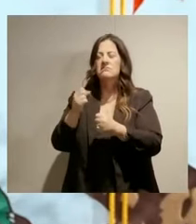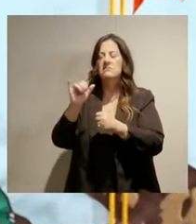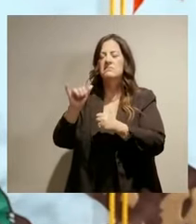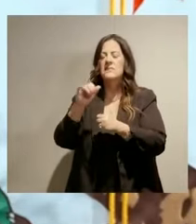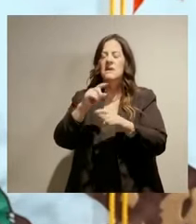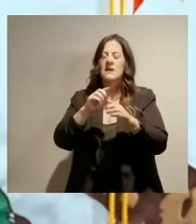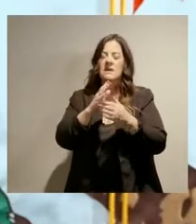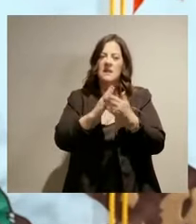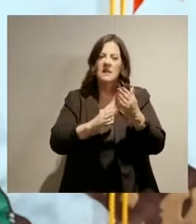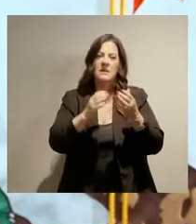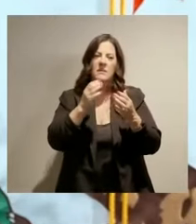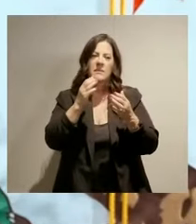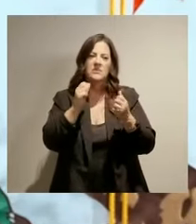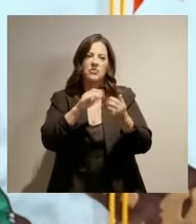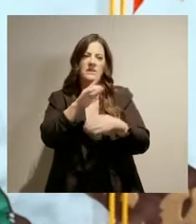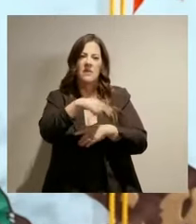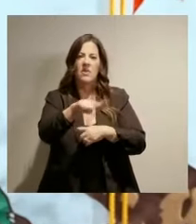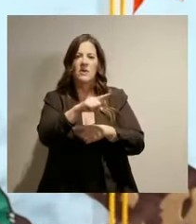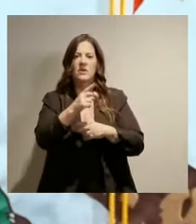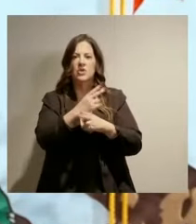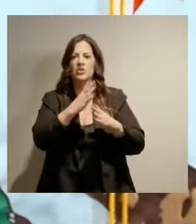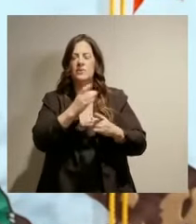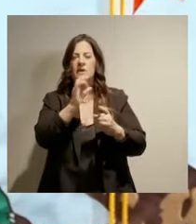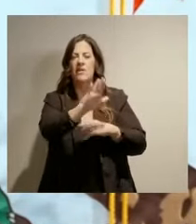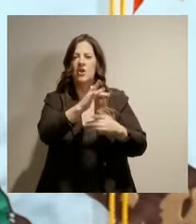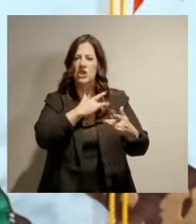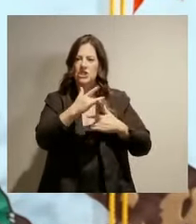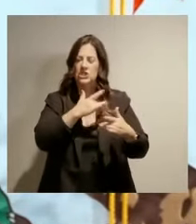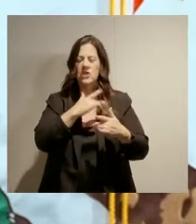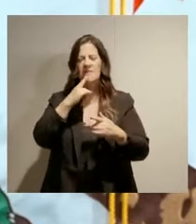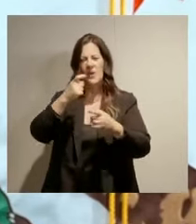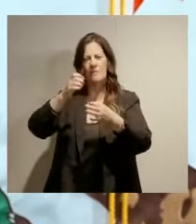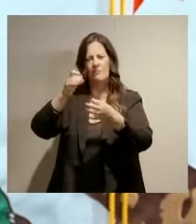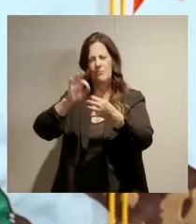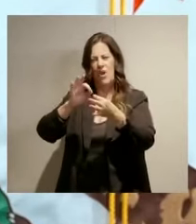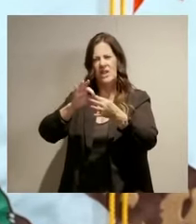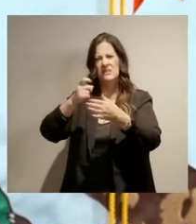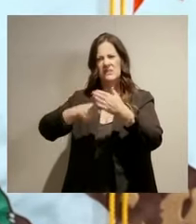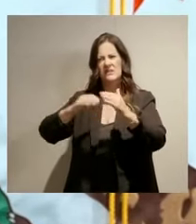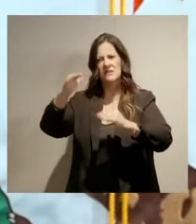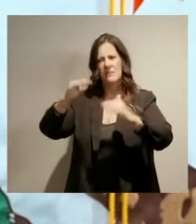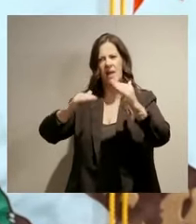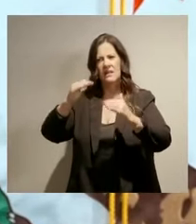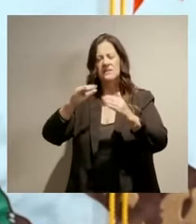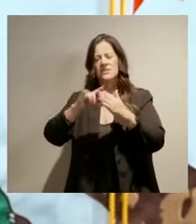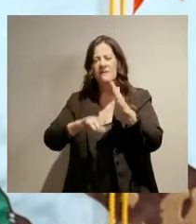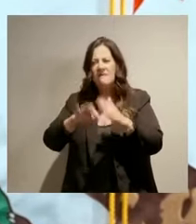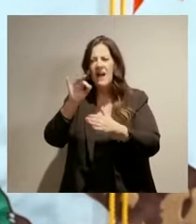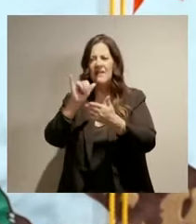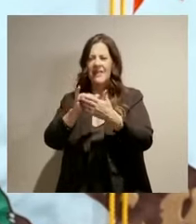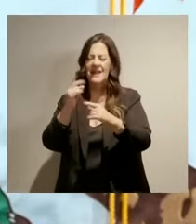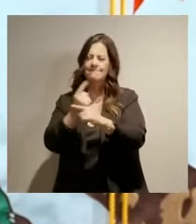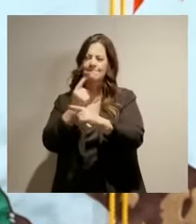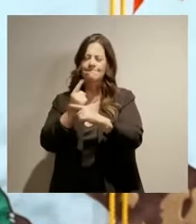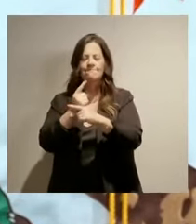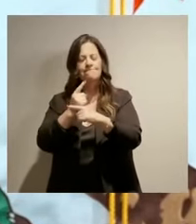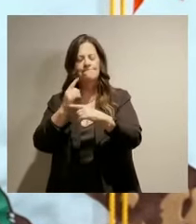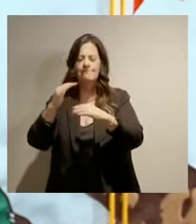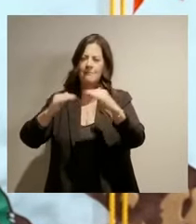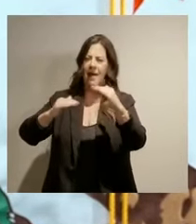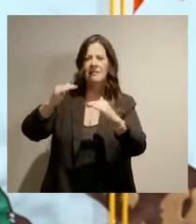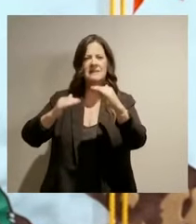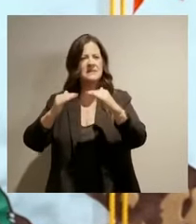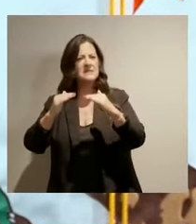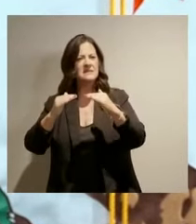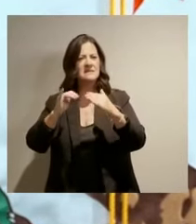concerns, and maintaining that price balance, but availability price, that finding that balance. But